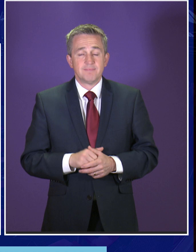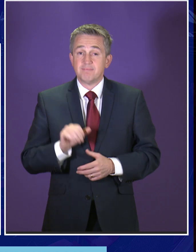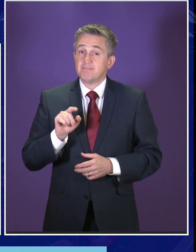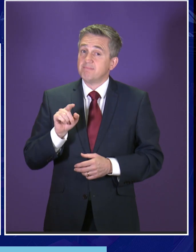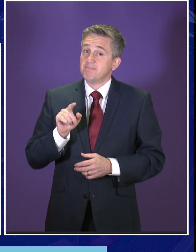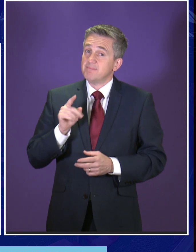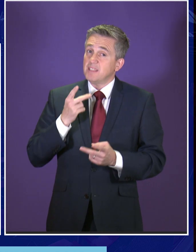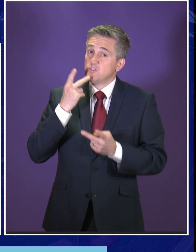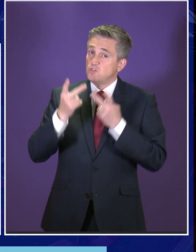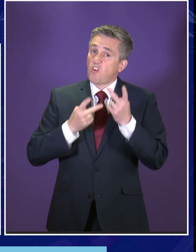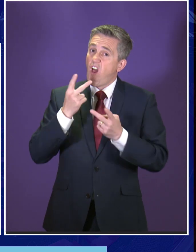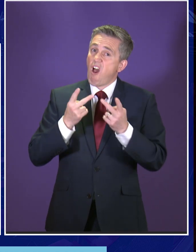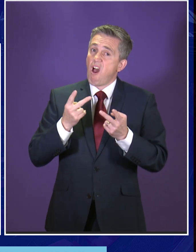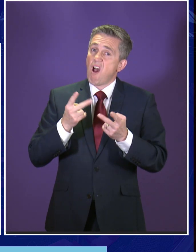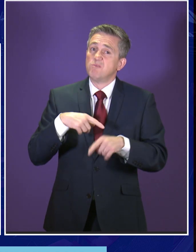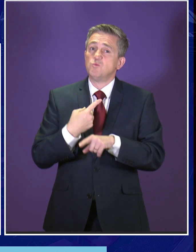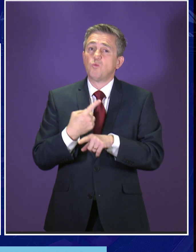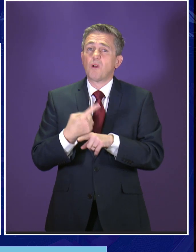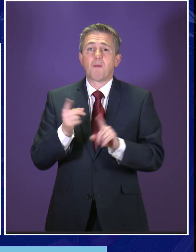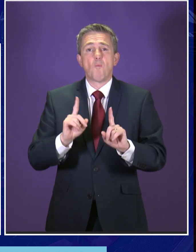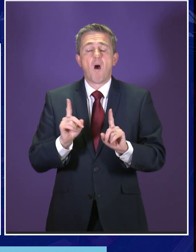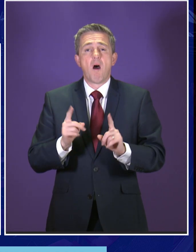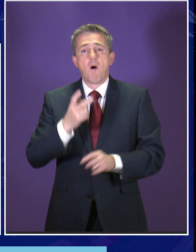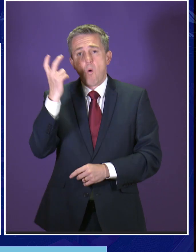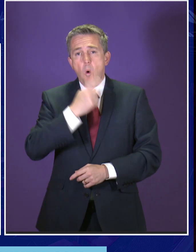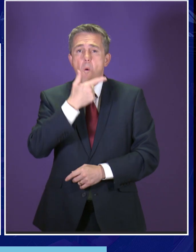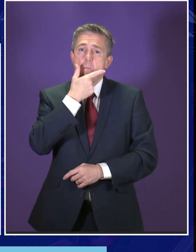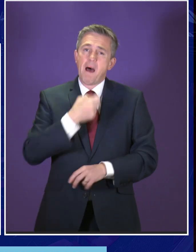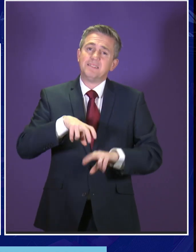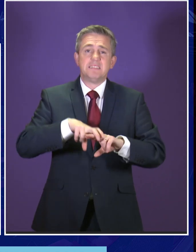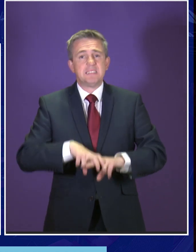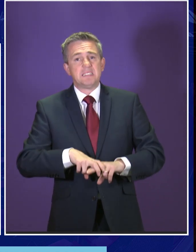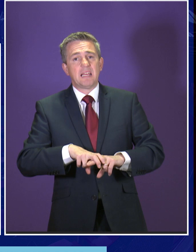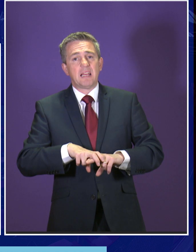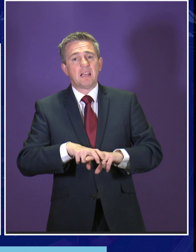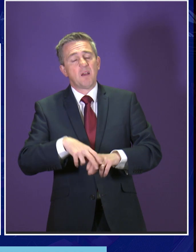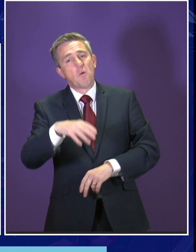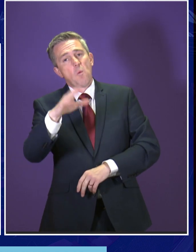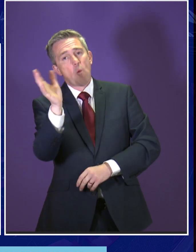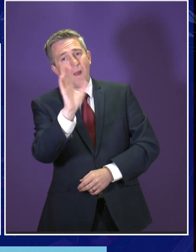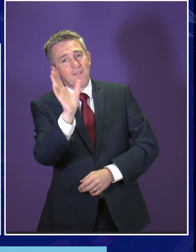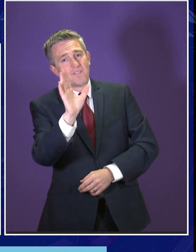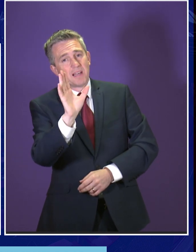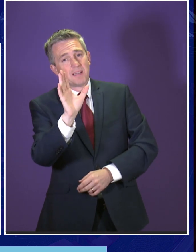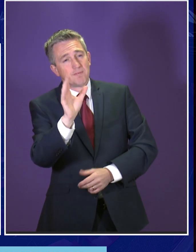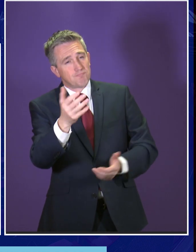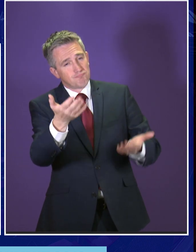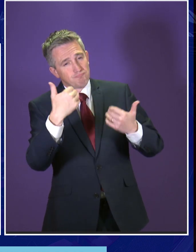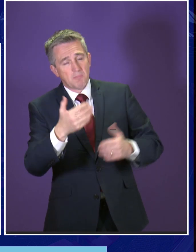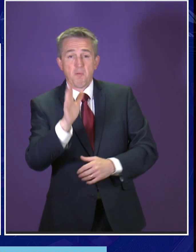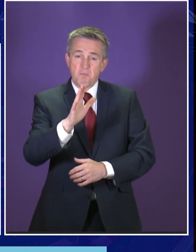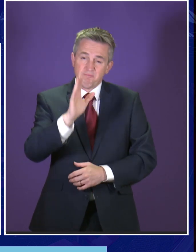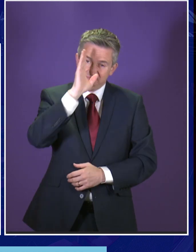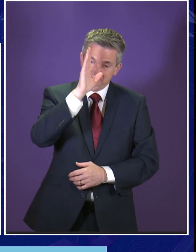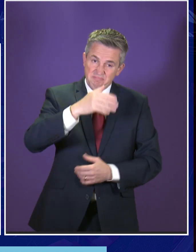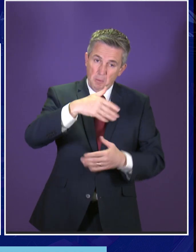And it speaks of an old man sitting, waving his hand. It's both a welcome and a farewell, and it's very customary for